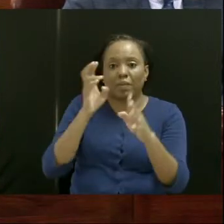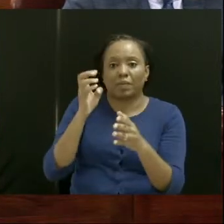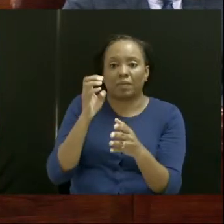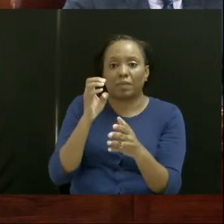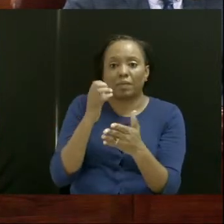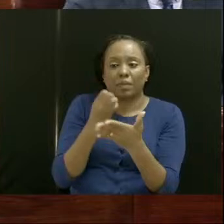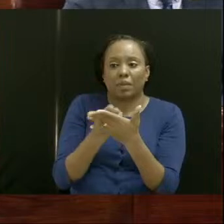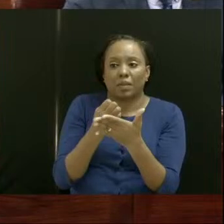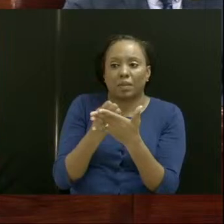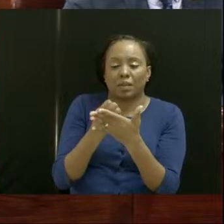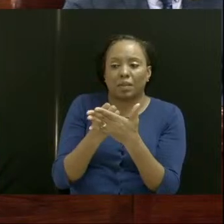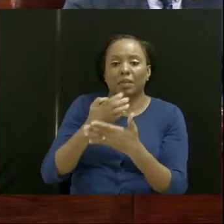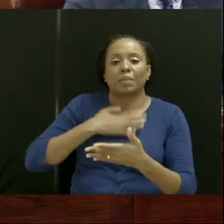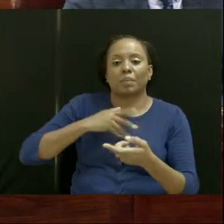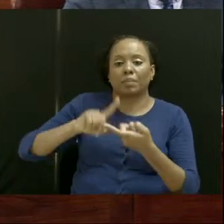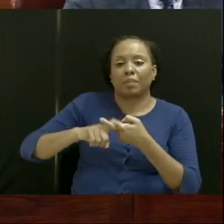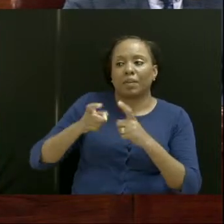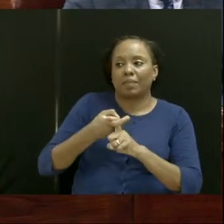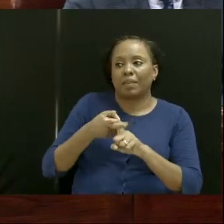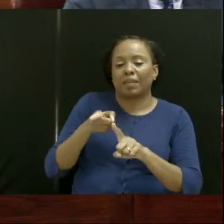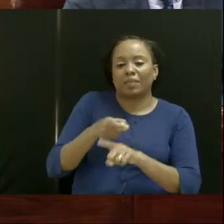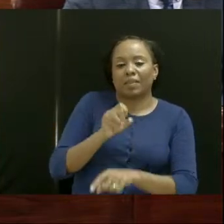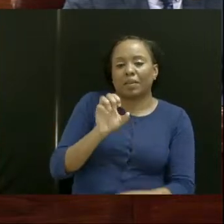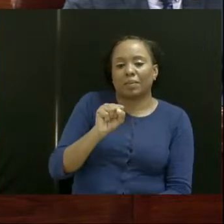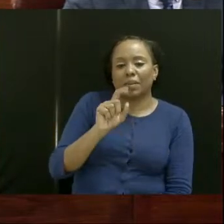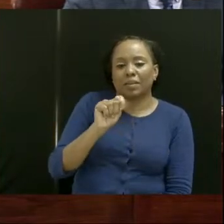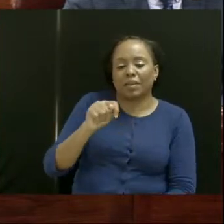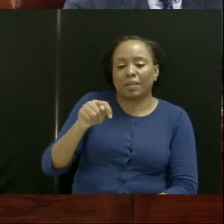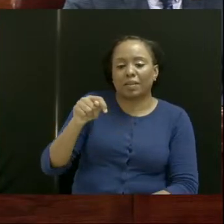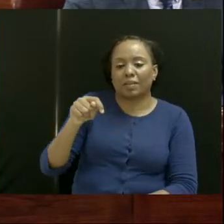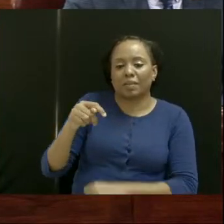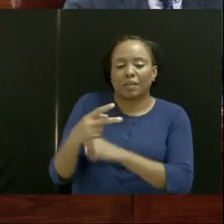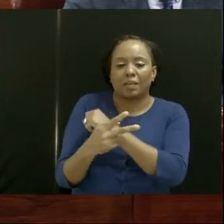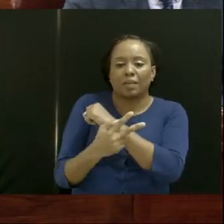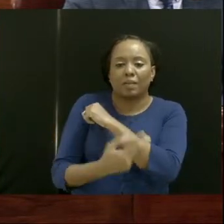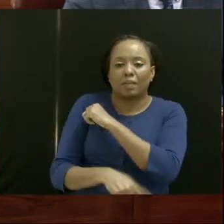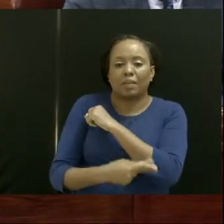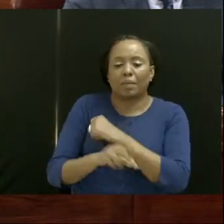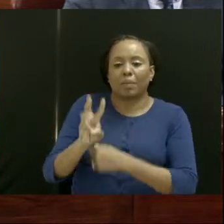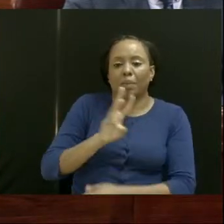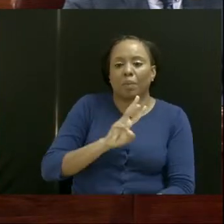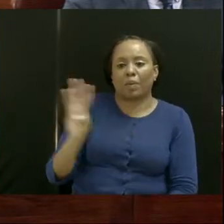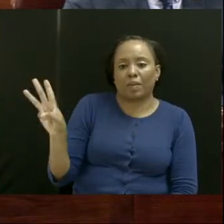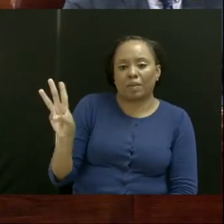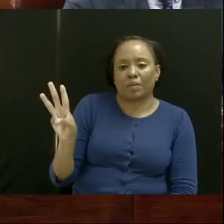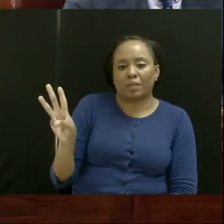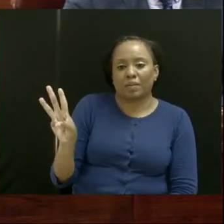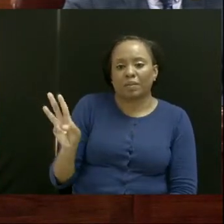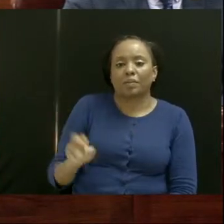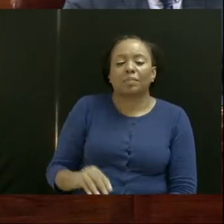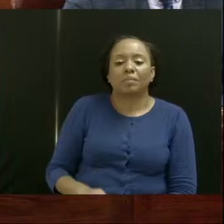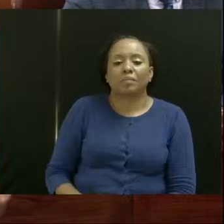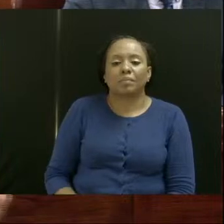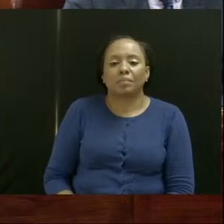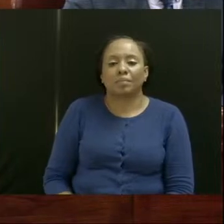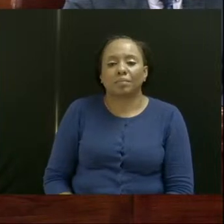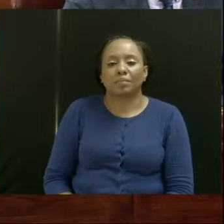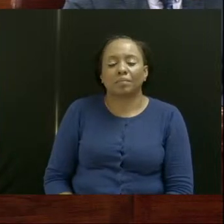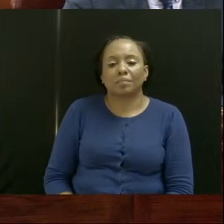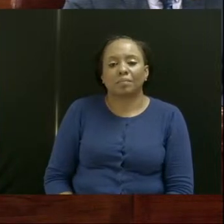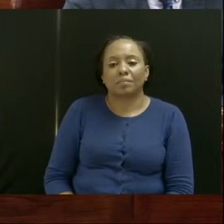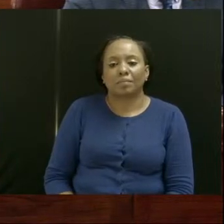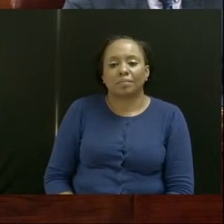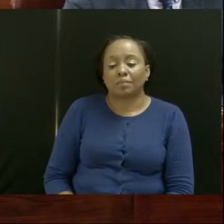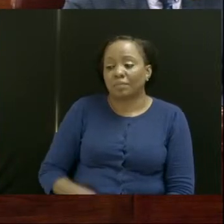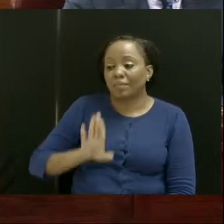out of St. Philip West, located now in the Prime Minister's office. And that,